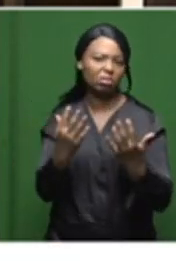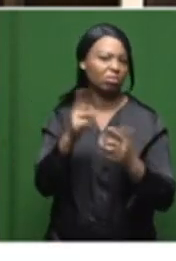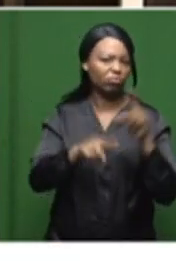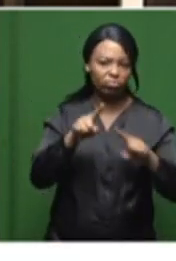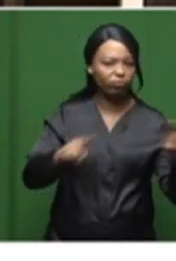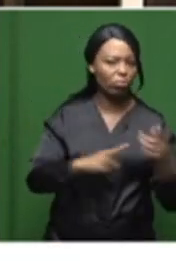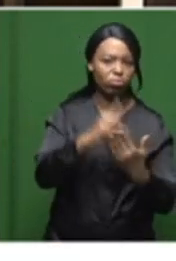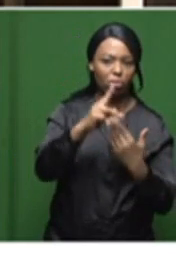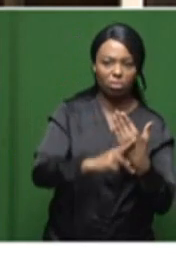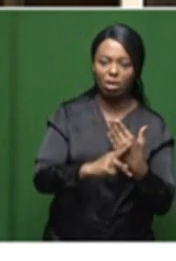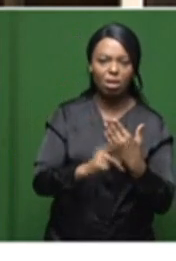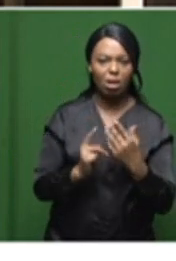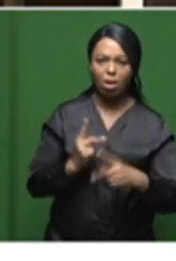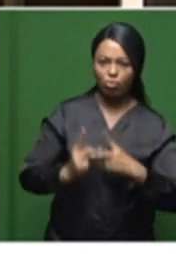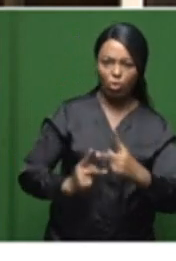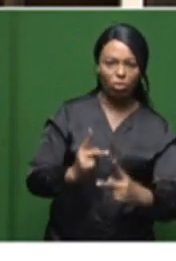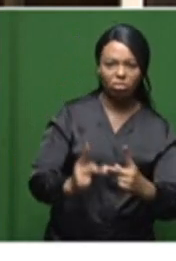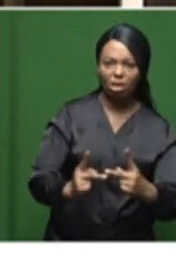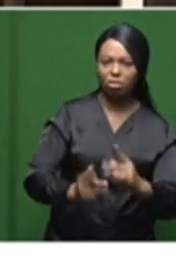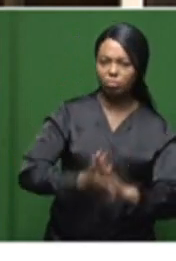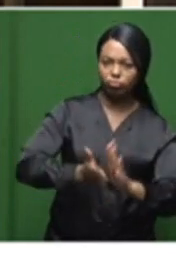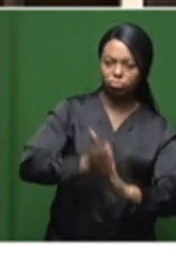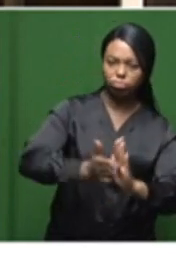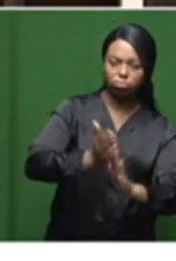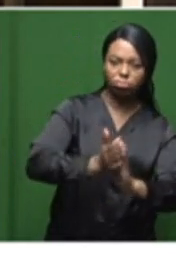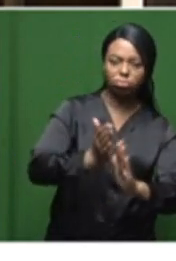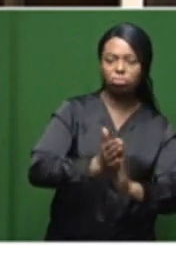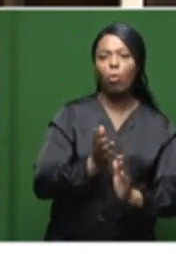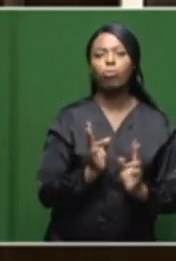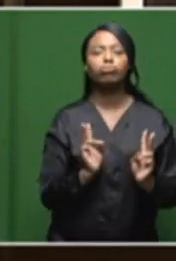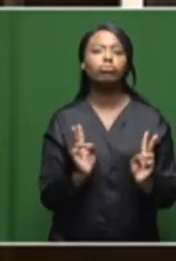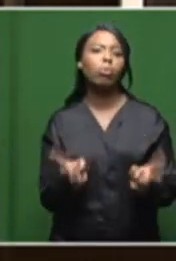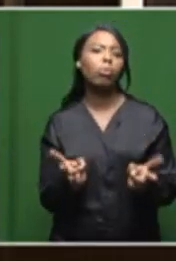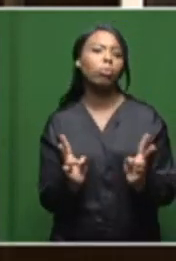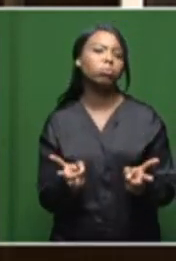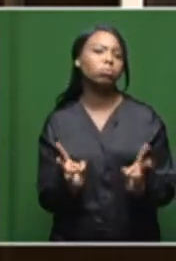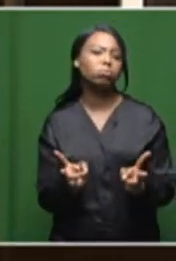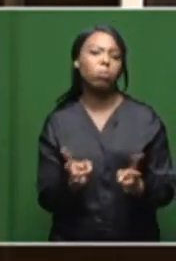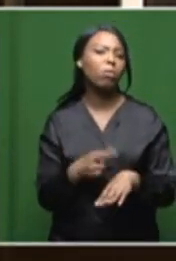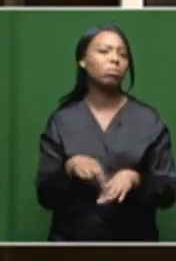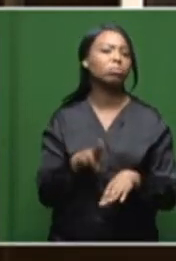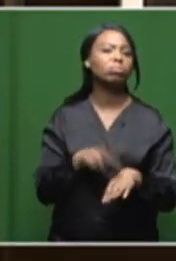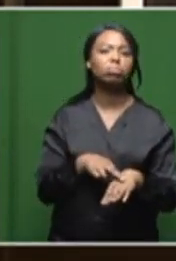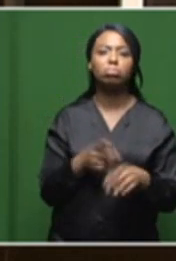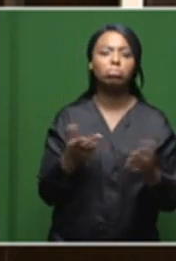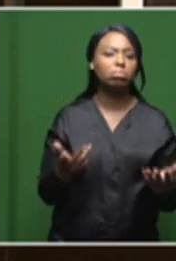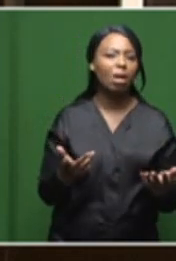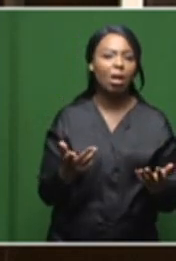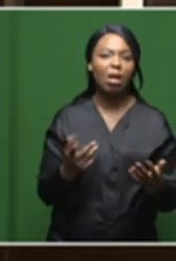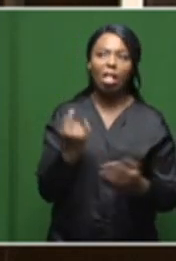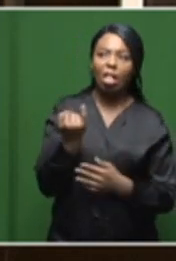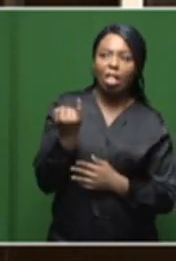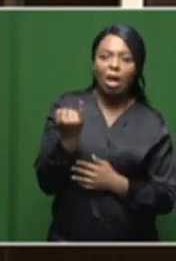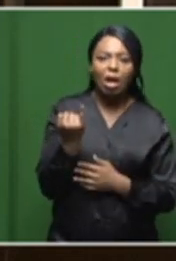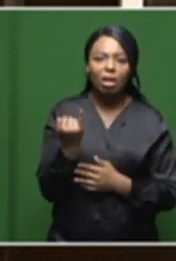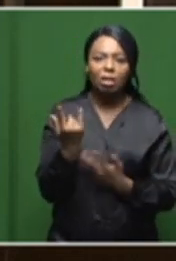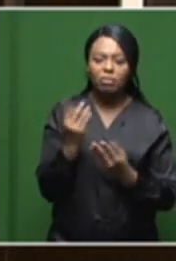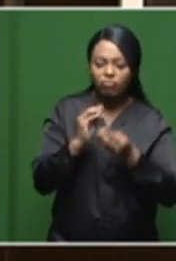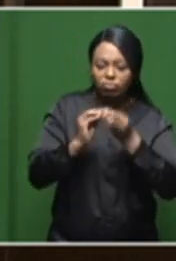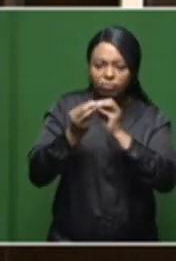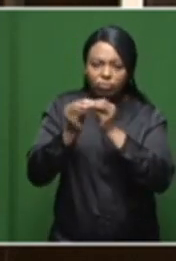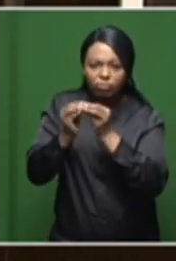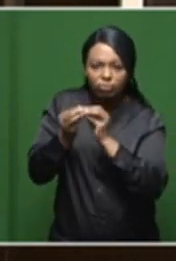And yeah, the process was quite organic because it was like building, like in a true style of making a home. It was